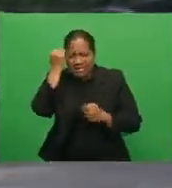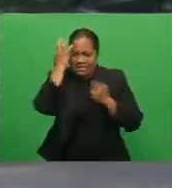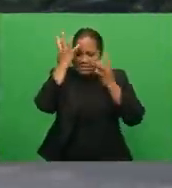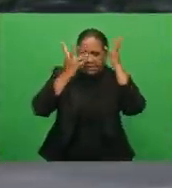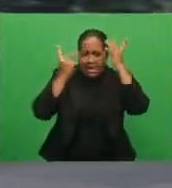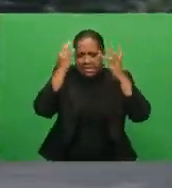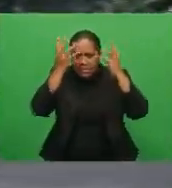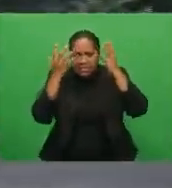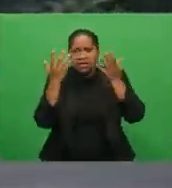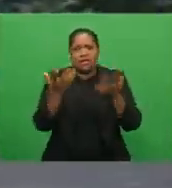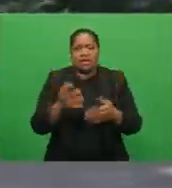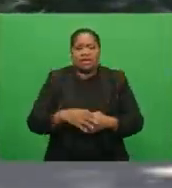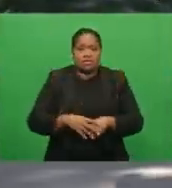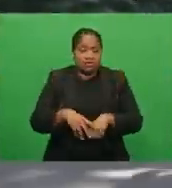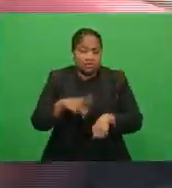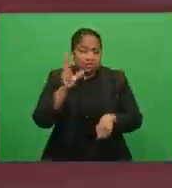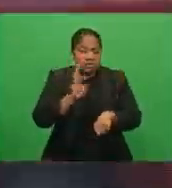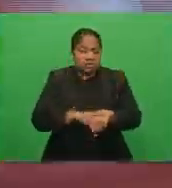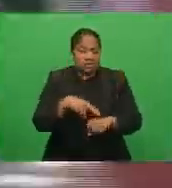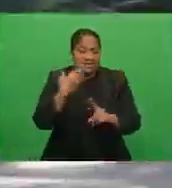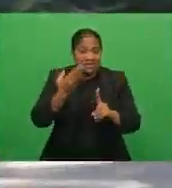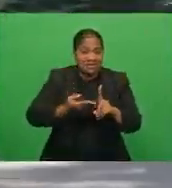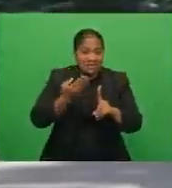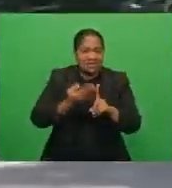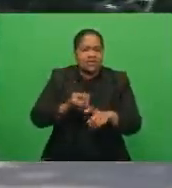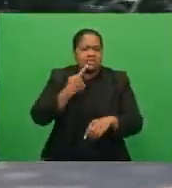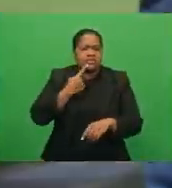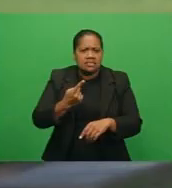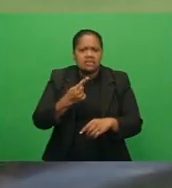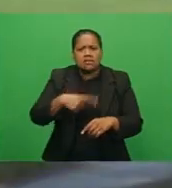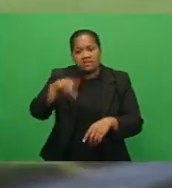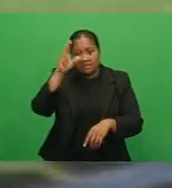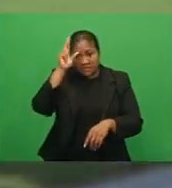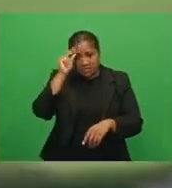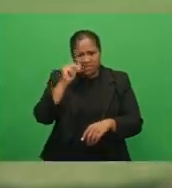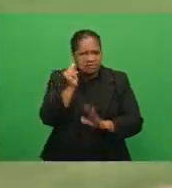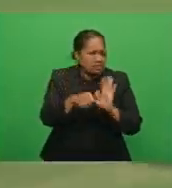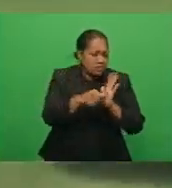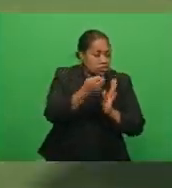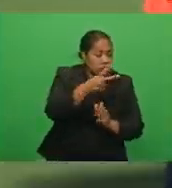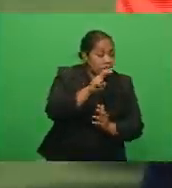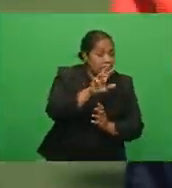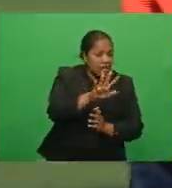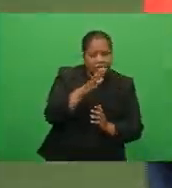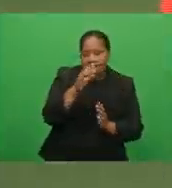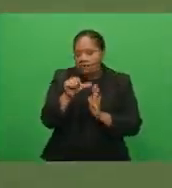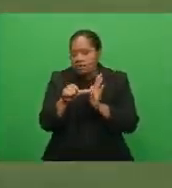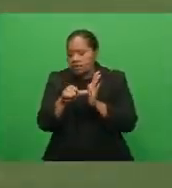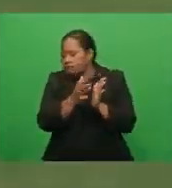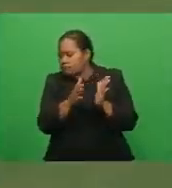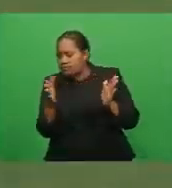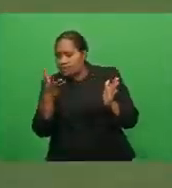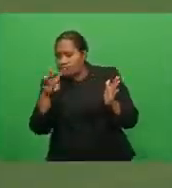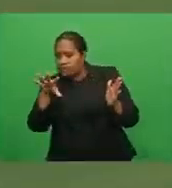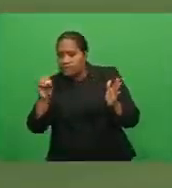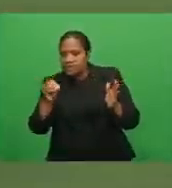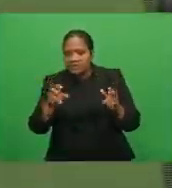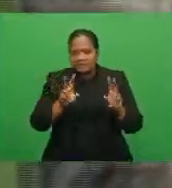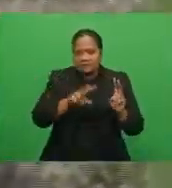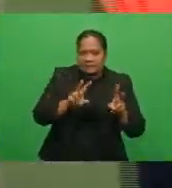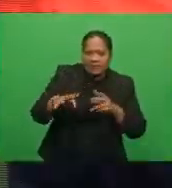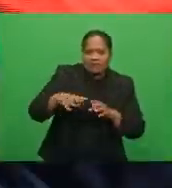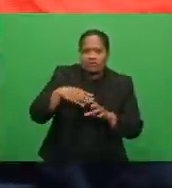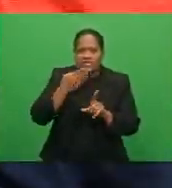Psychotherapist Simone Tuni says there has been a spike in Fijians aged between 25 to 40 years seeking psychological and